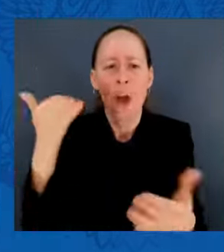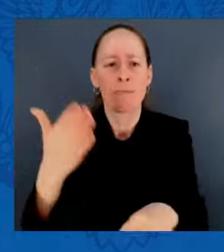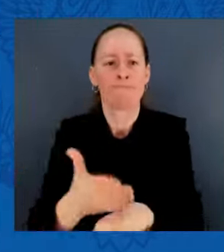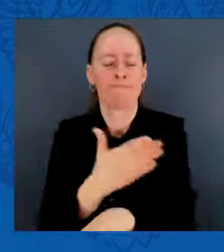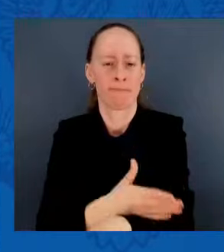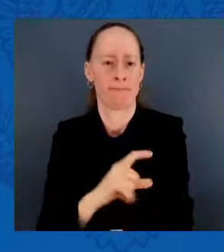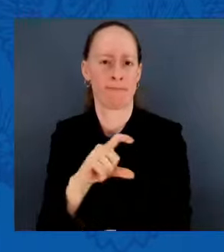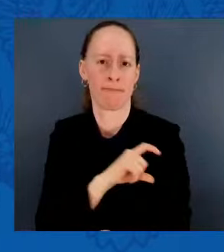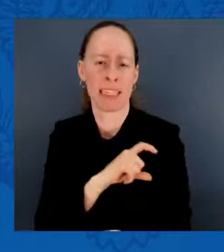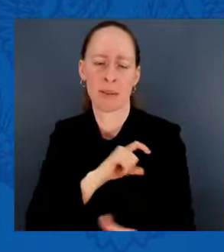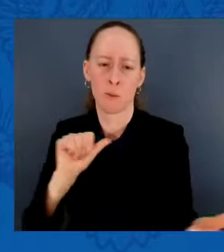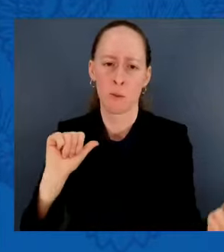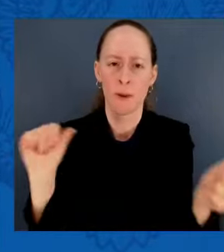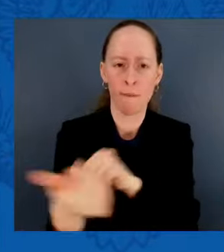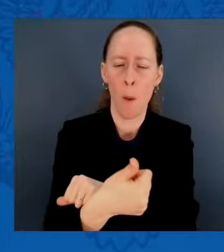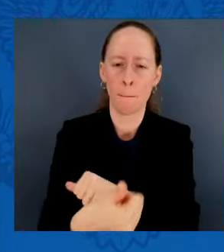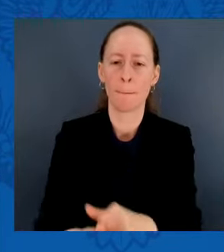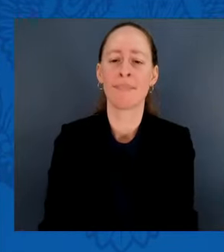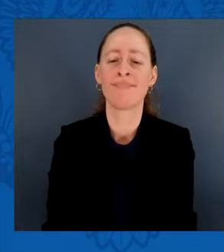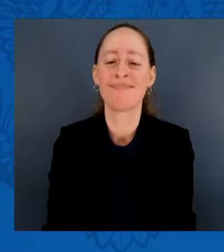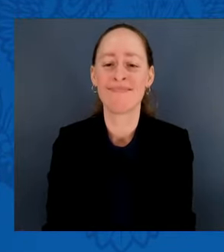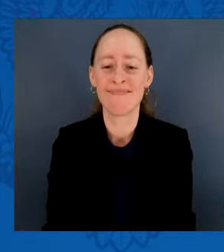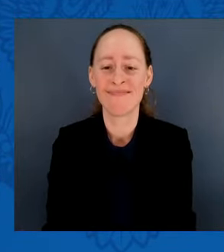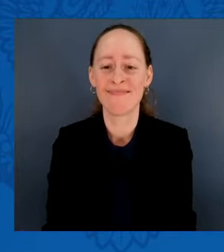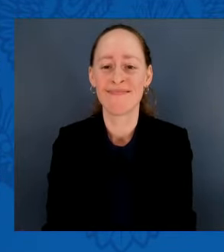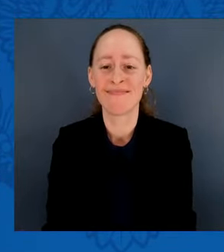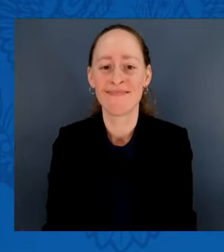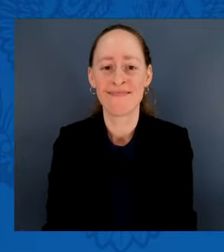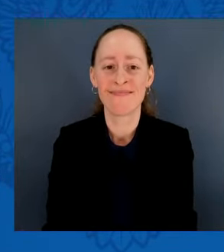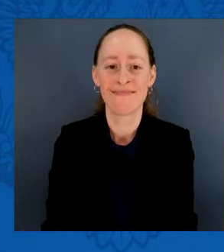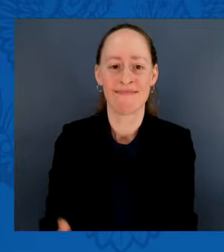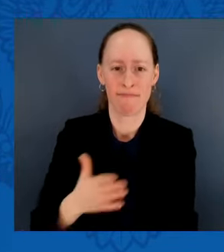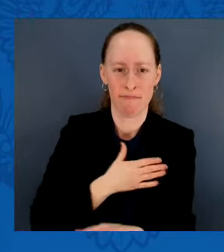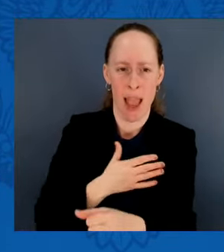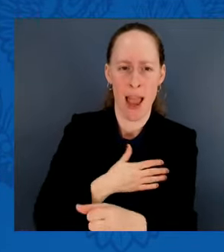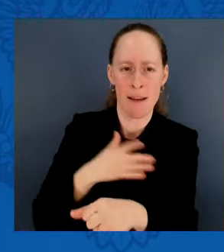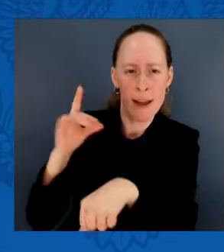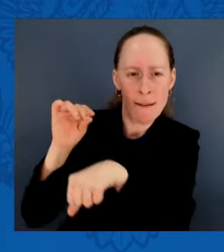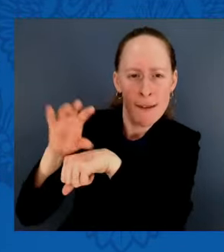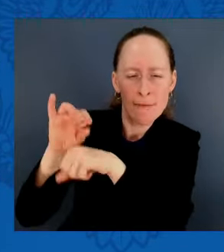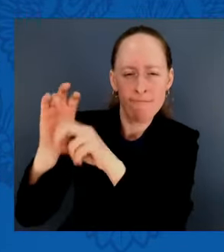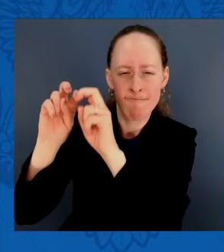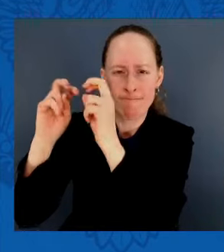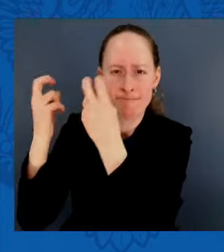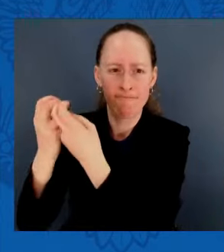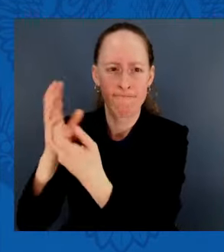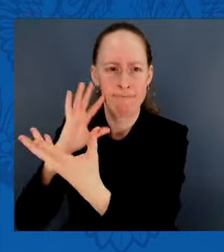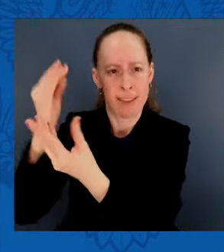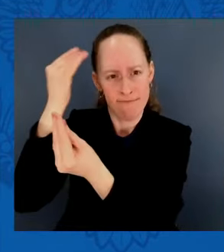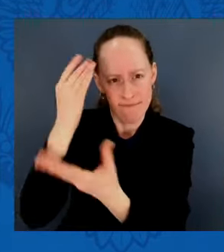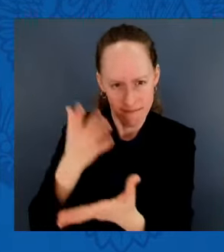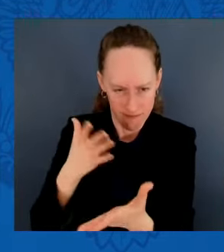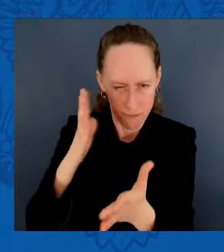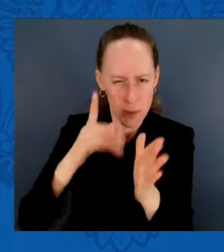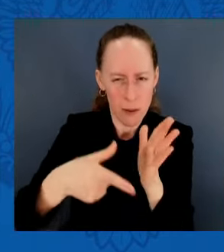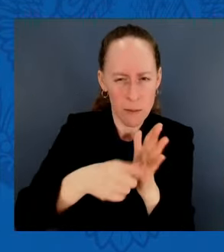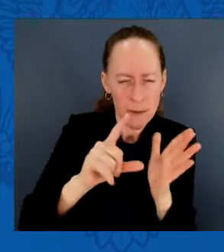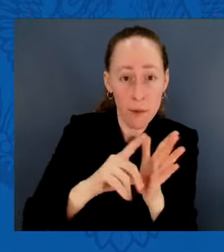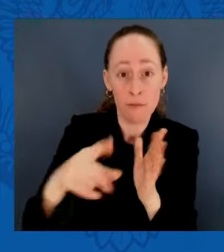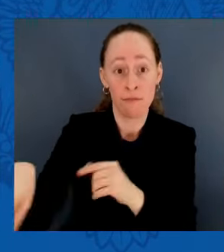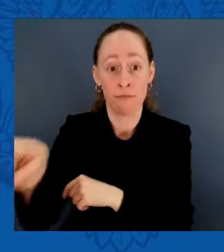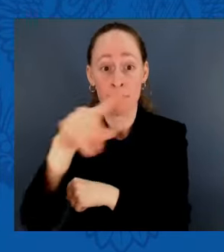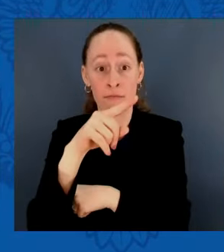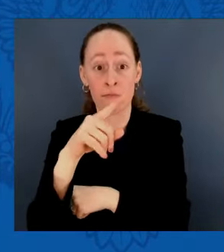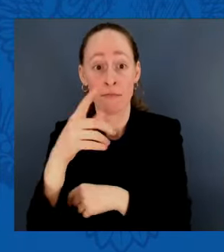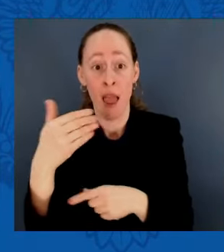Directing my cabinet to review the federal classification of marijuana and expunging thousands of convictions for the mere possession, because no one should be jailed for